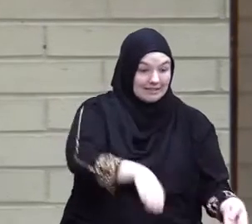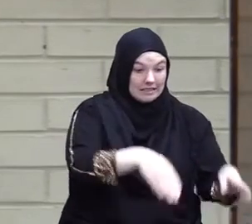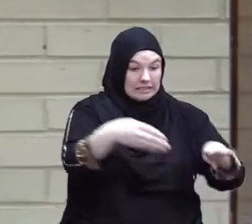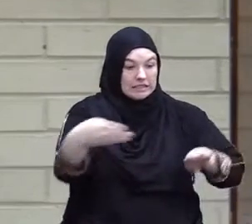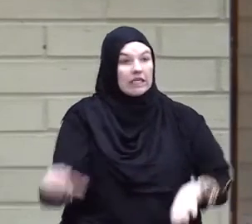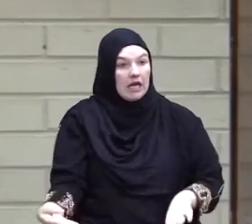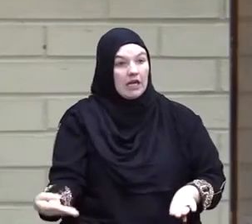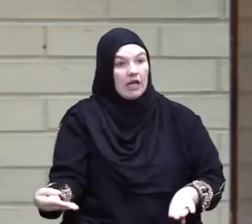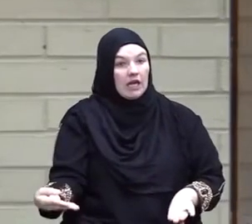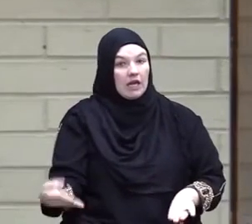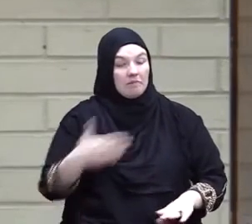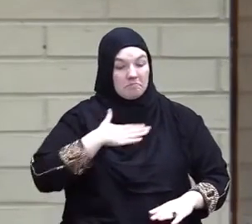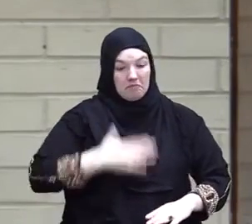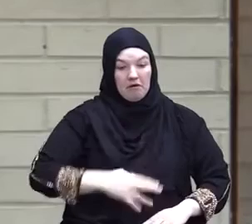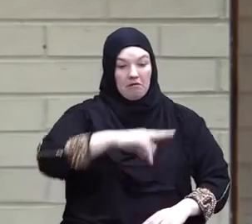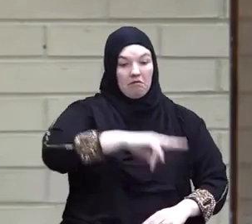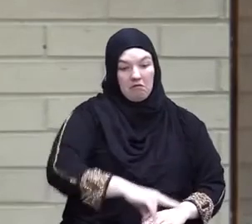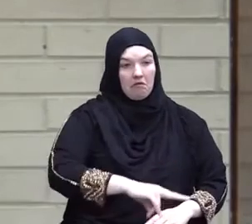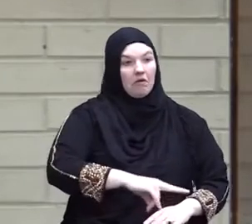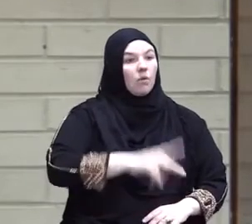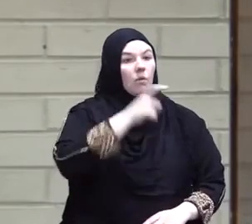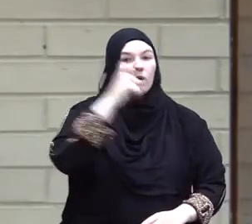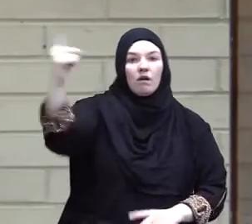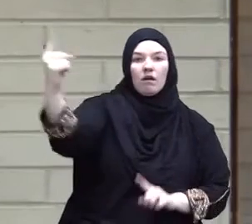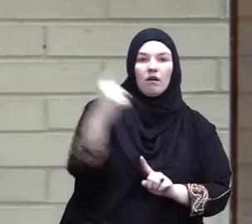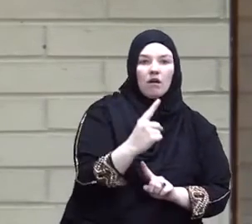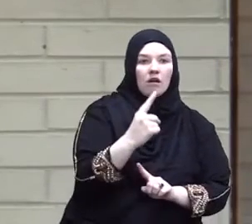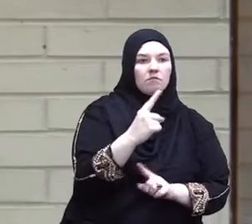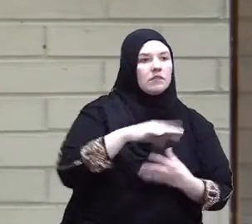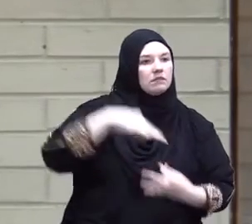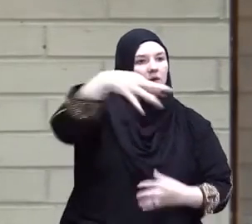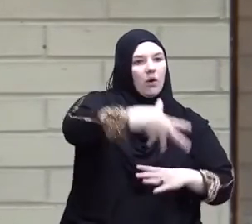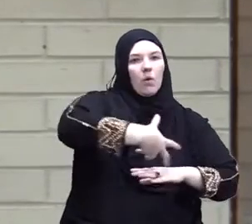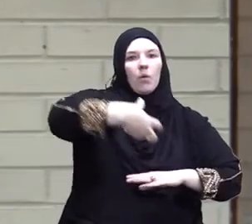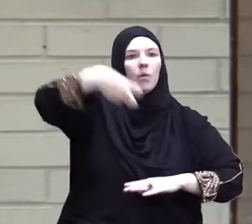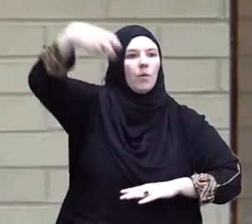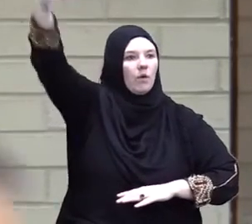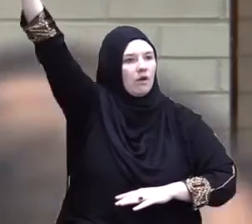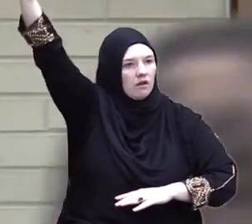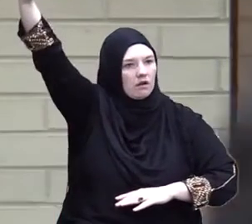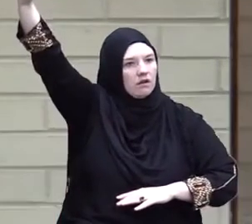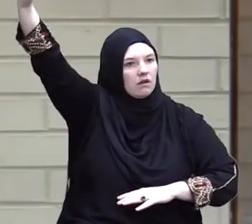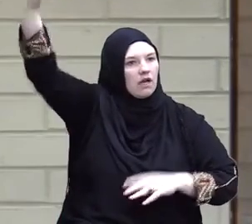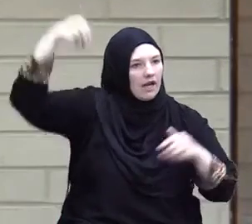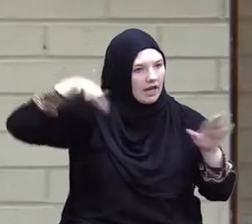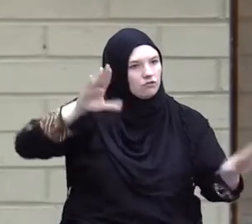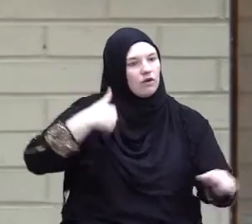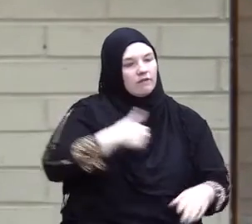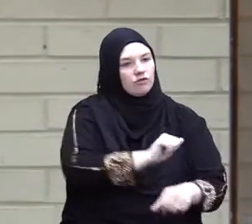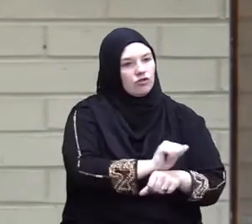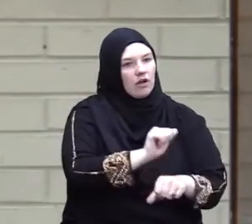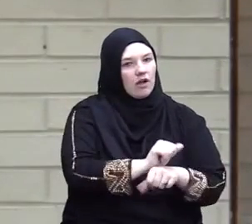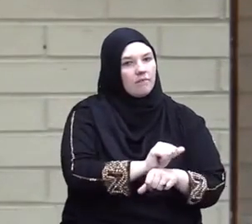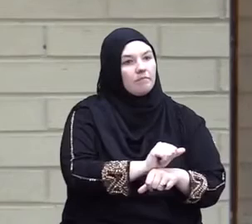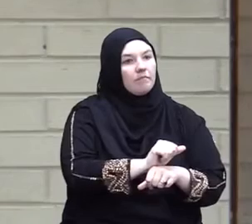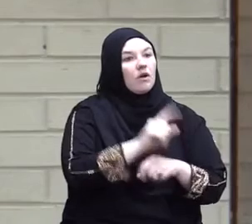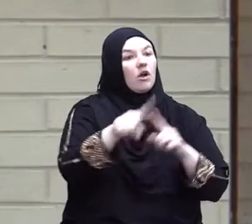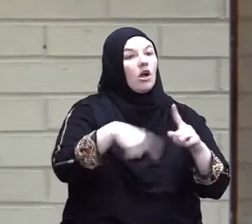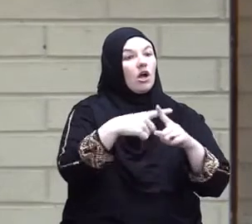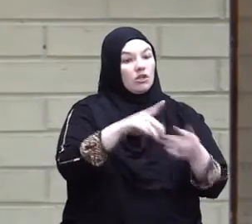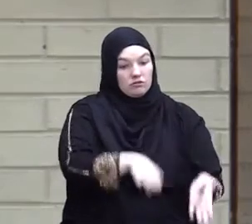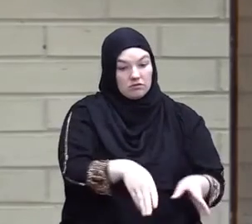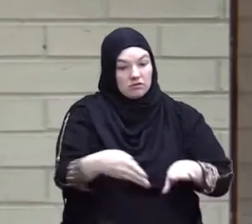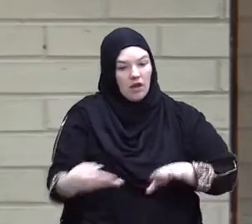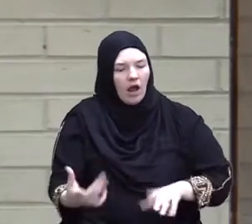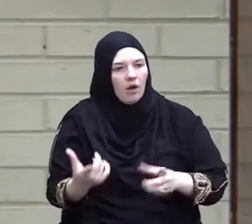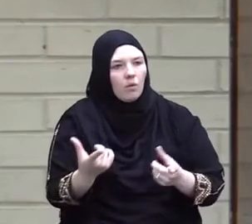and deliver it back to Allah, the Creator, subhanahu wa ta'ala. The angels will show your way in the hereafter,